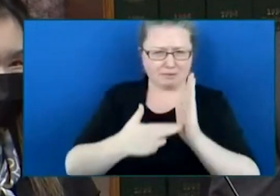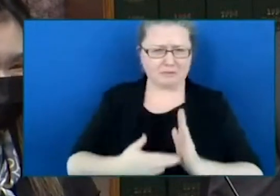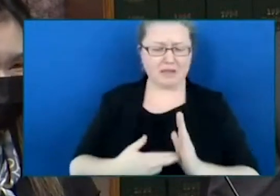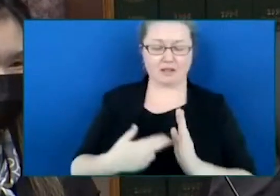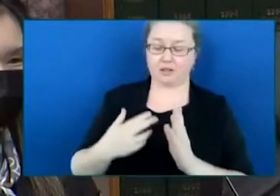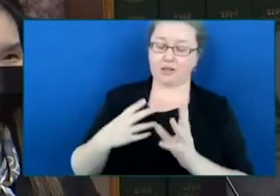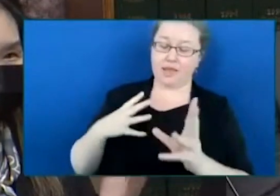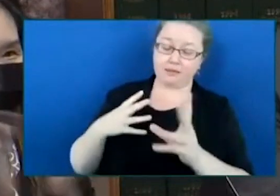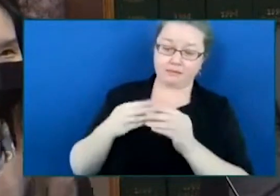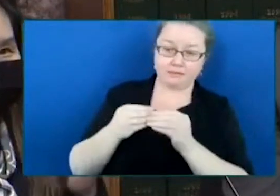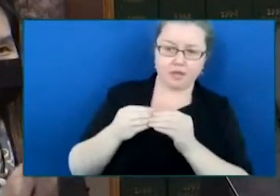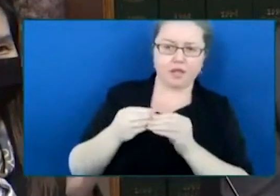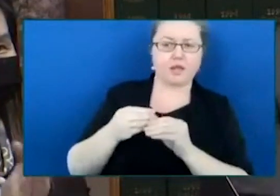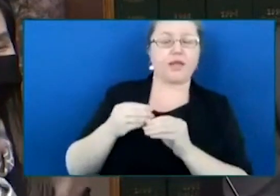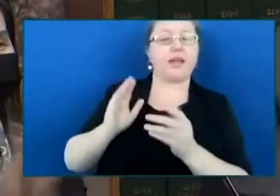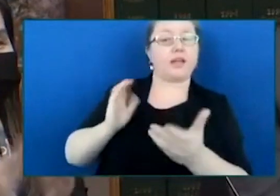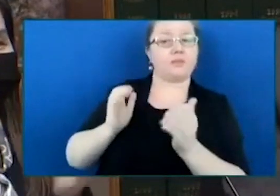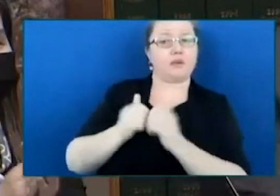years combined.